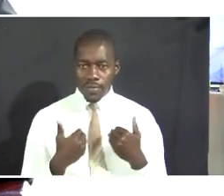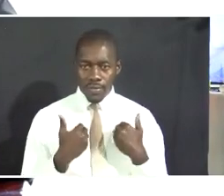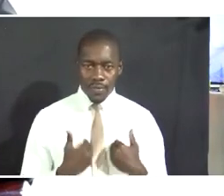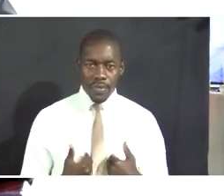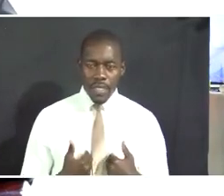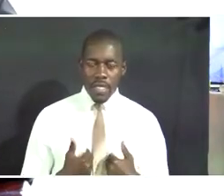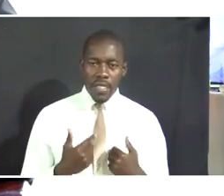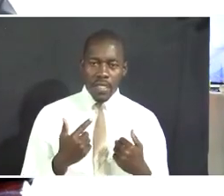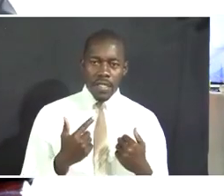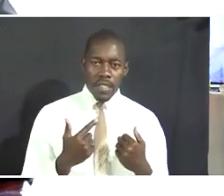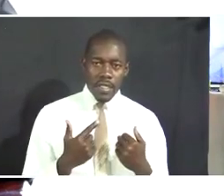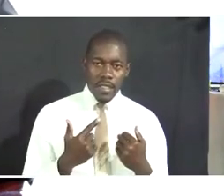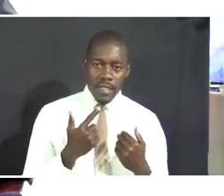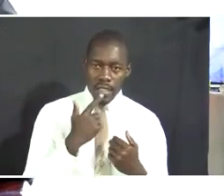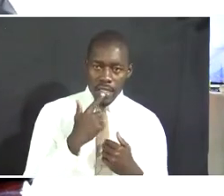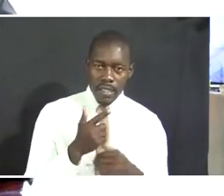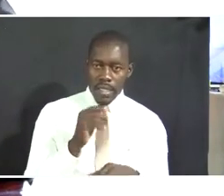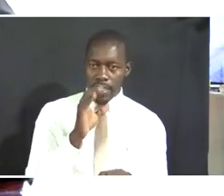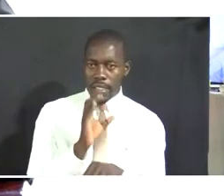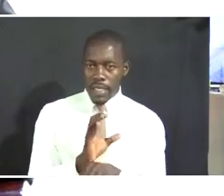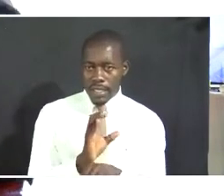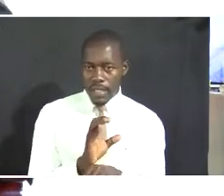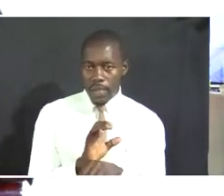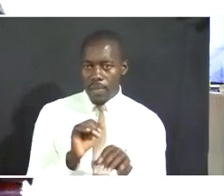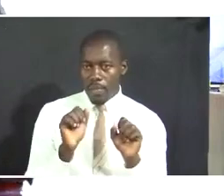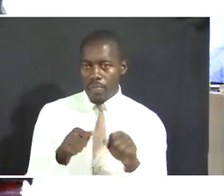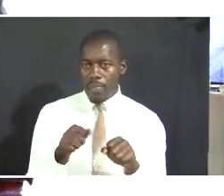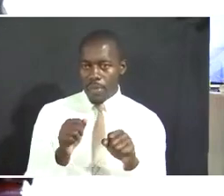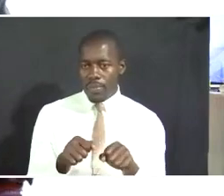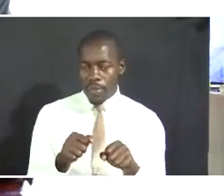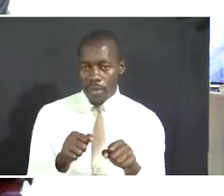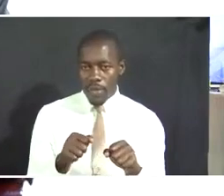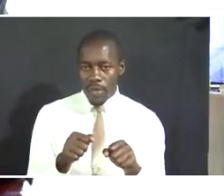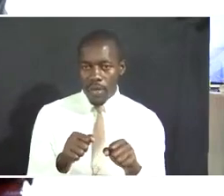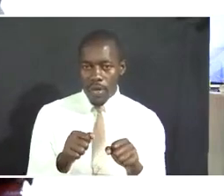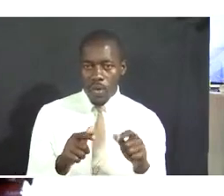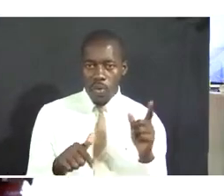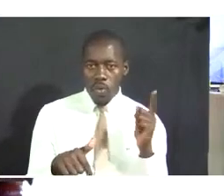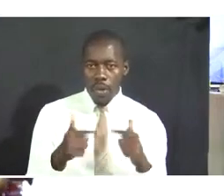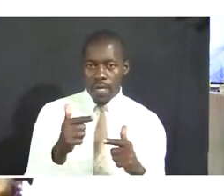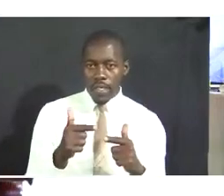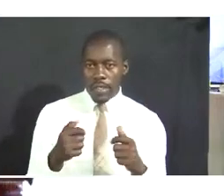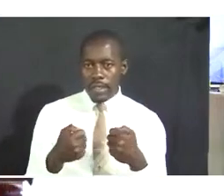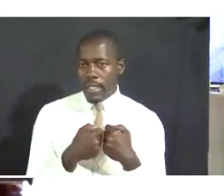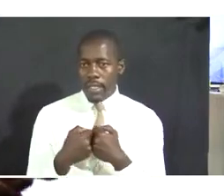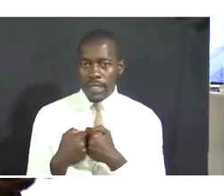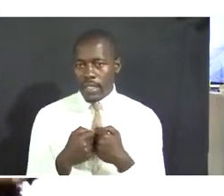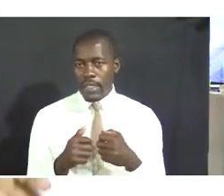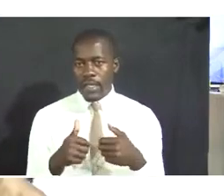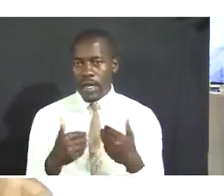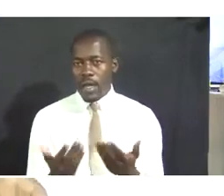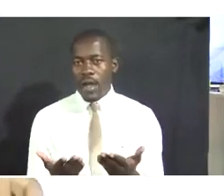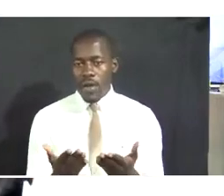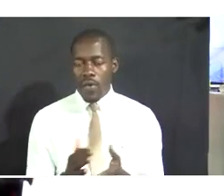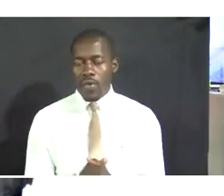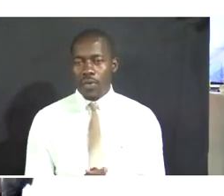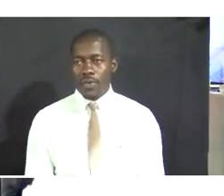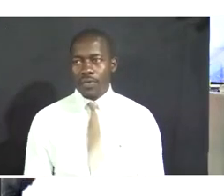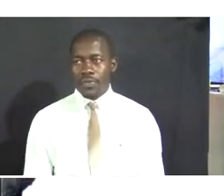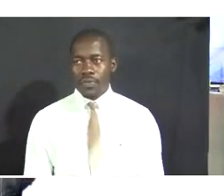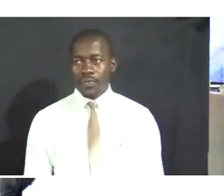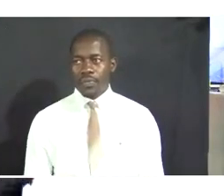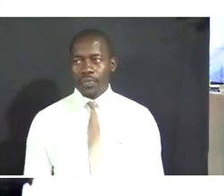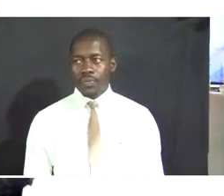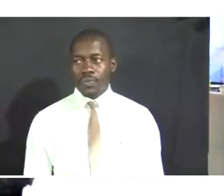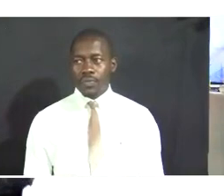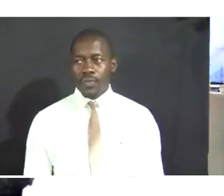church, how we can overcome these challenges. I know we've said a few, but if we have some that we want to add, these challenges